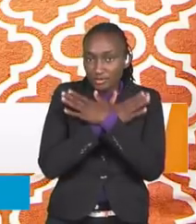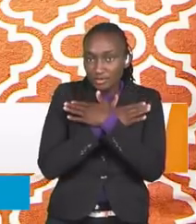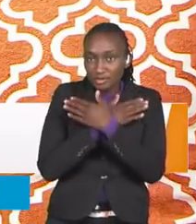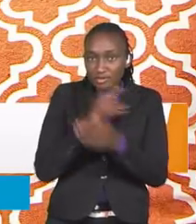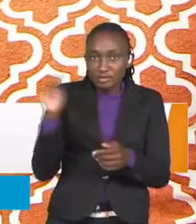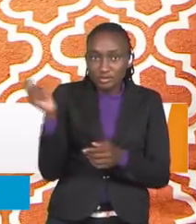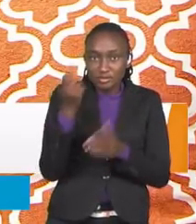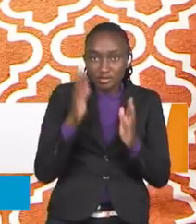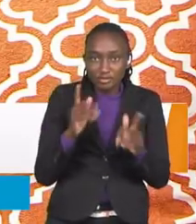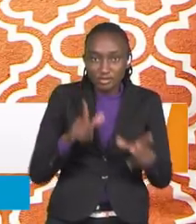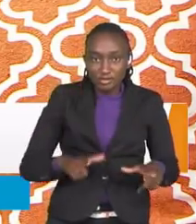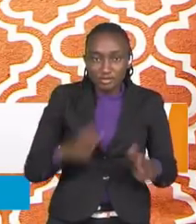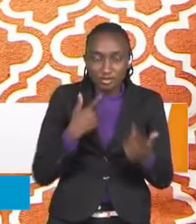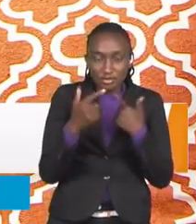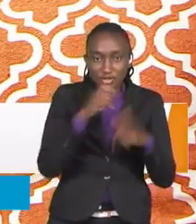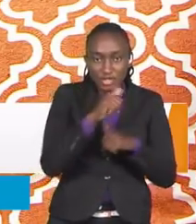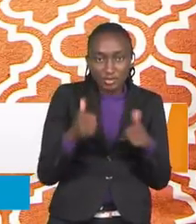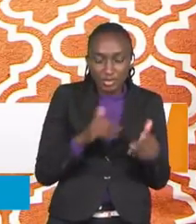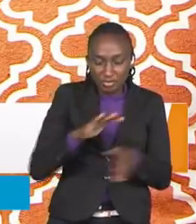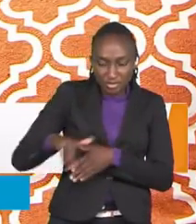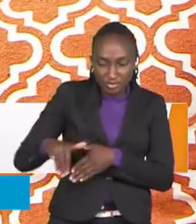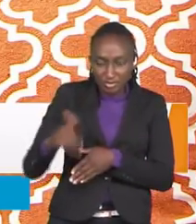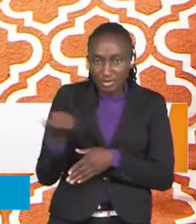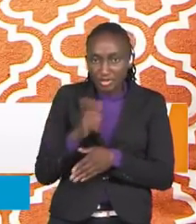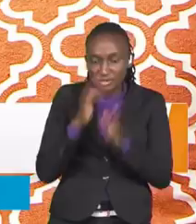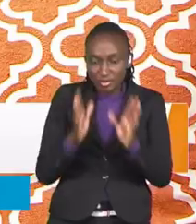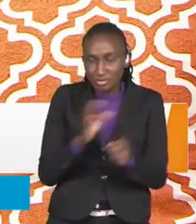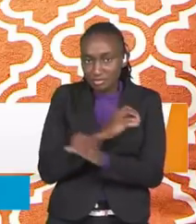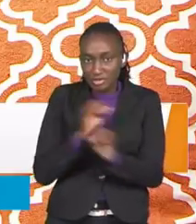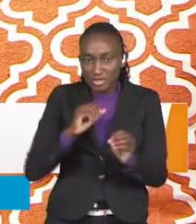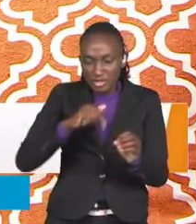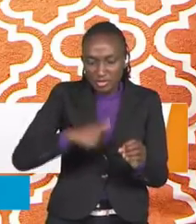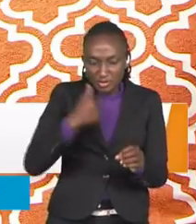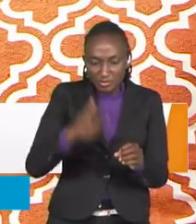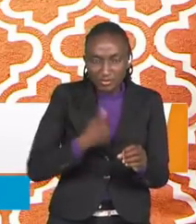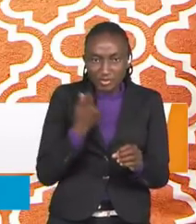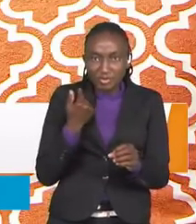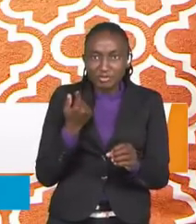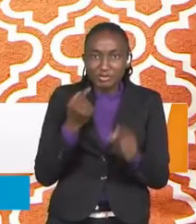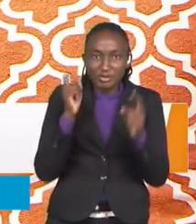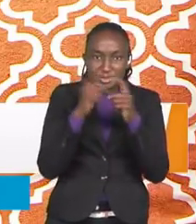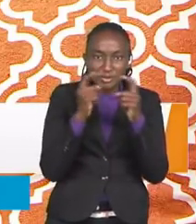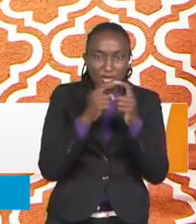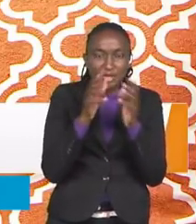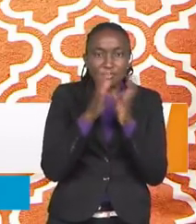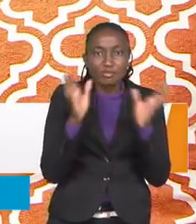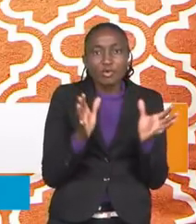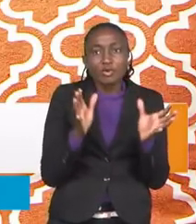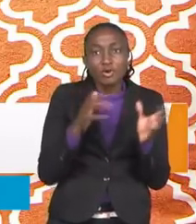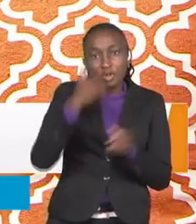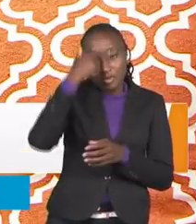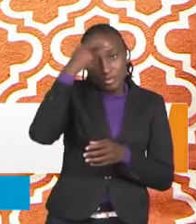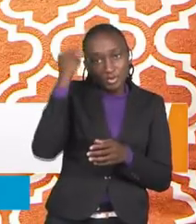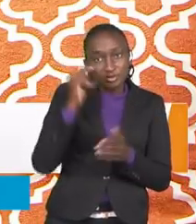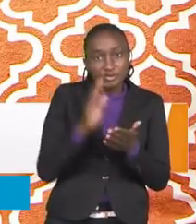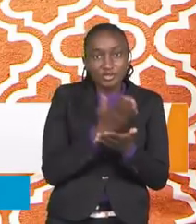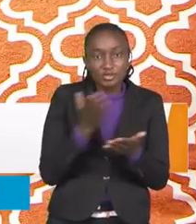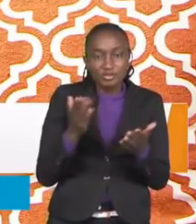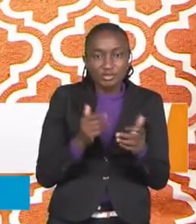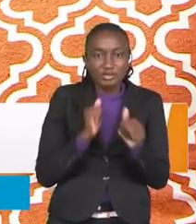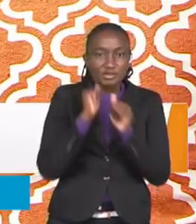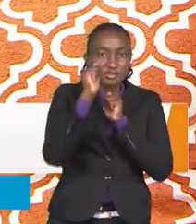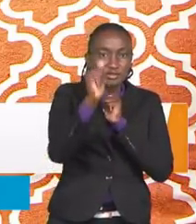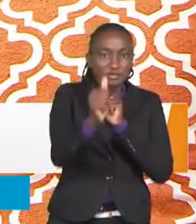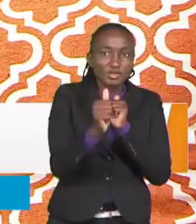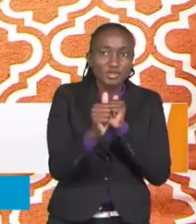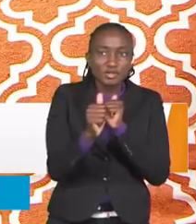we're talking about leaving no one behind, they feel the pinch so much more. Yeah. Because some of these distances where